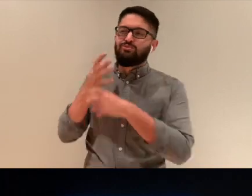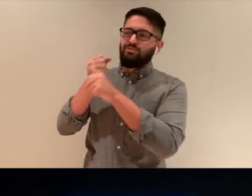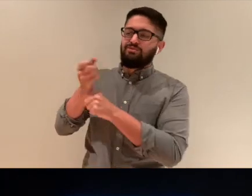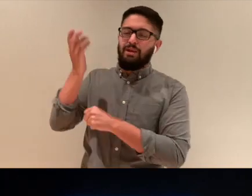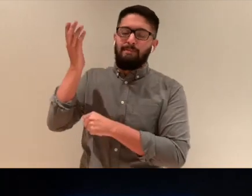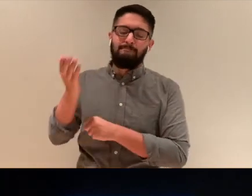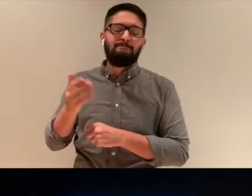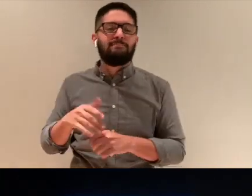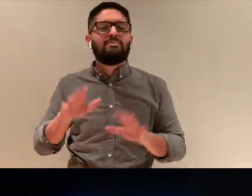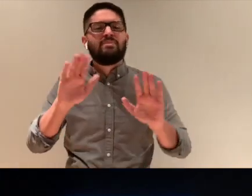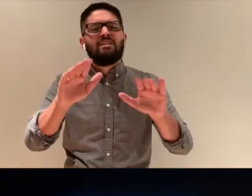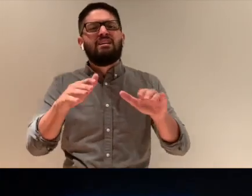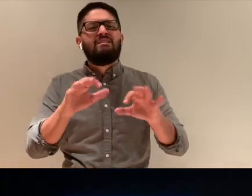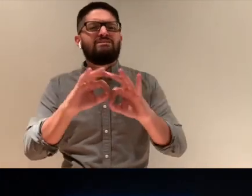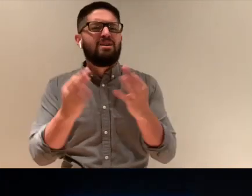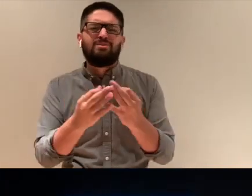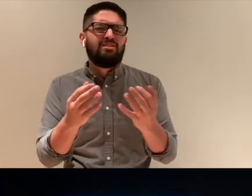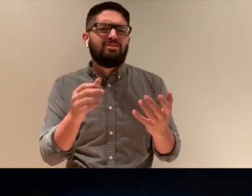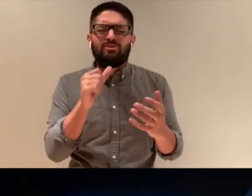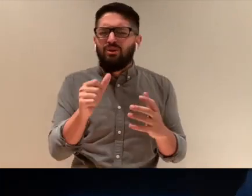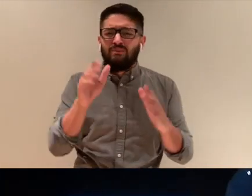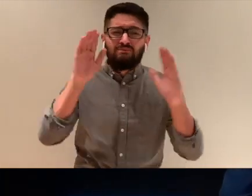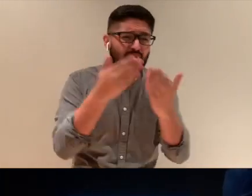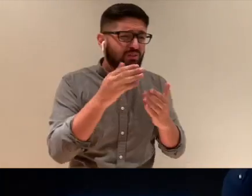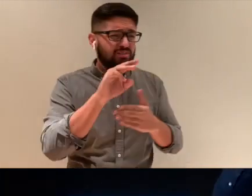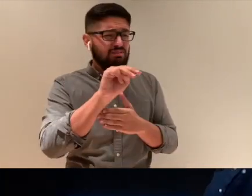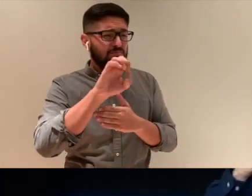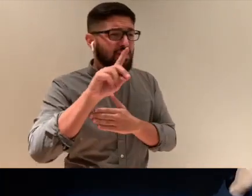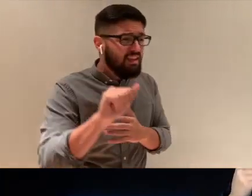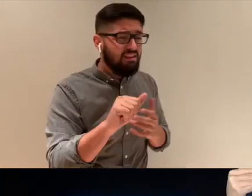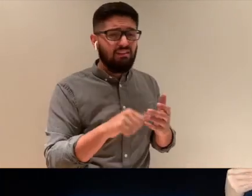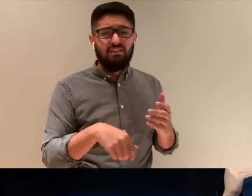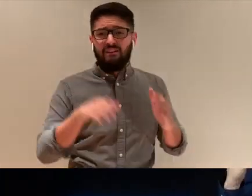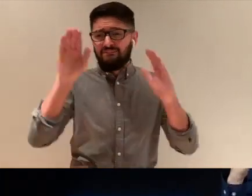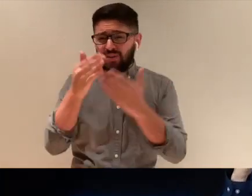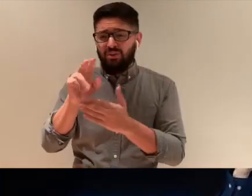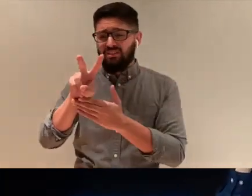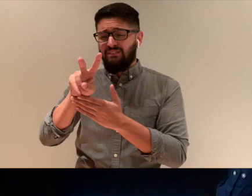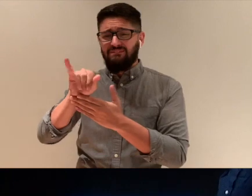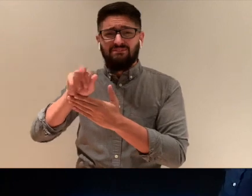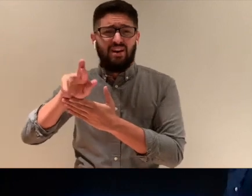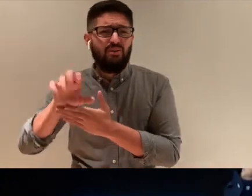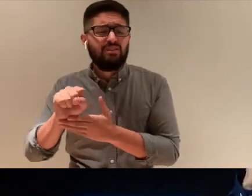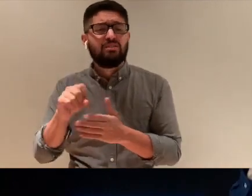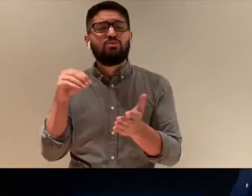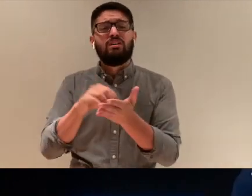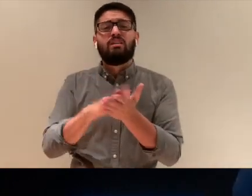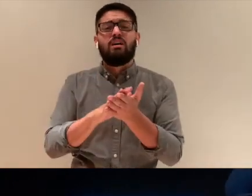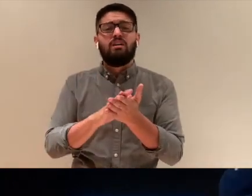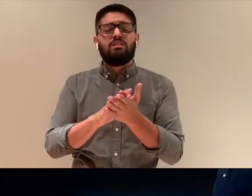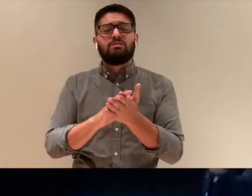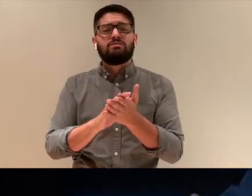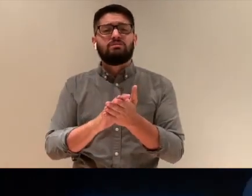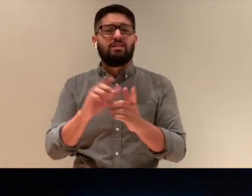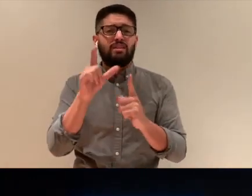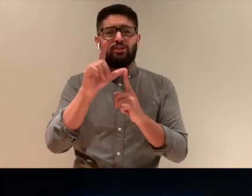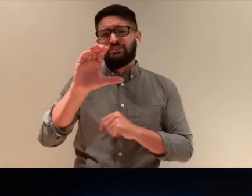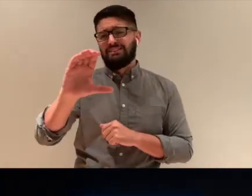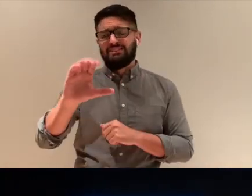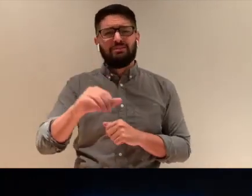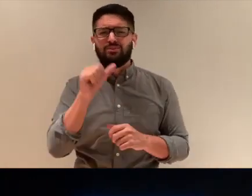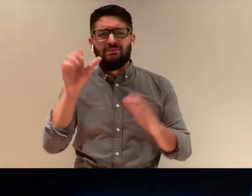So let's rest in him. So family, don't fix your eyes on the media. Don't fix your eyes on the virus, and write this down as letter